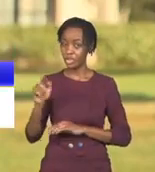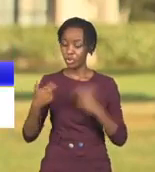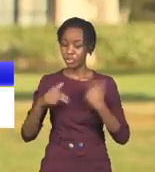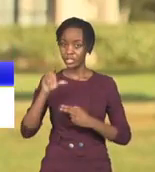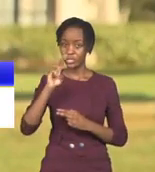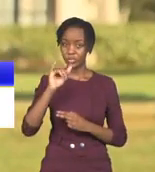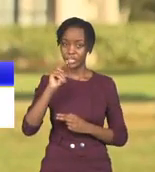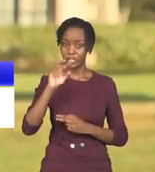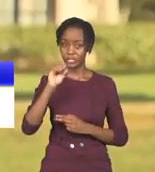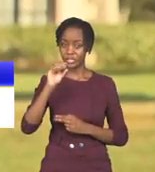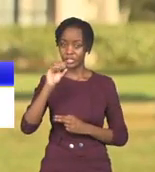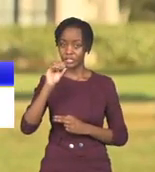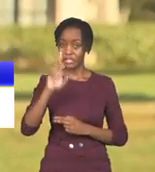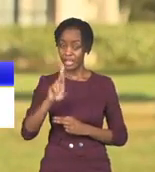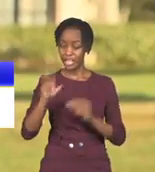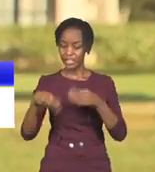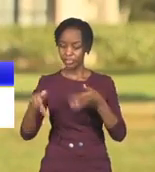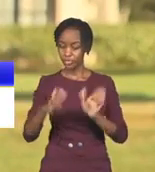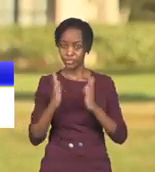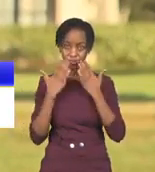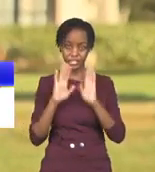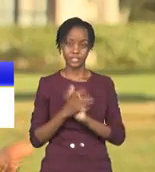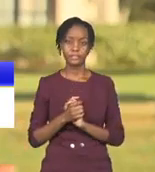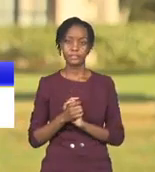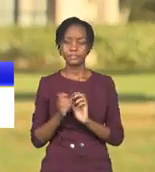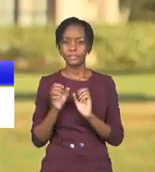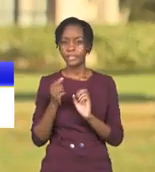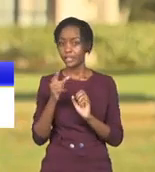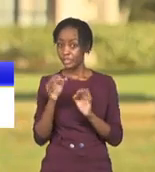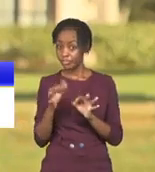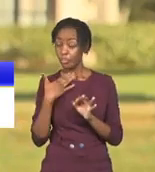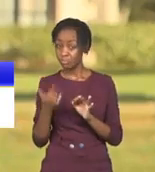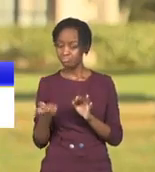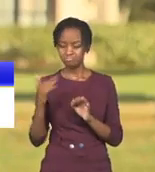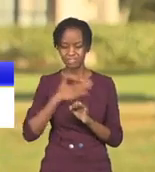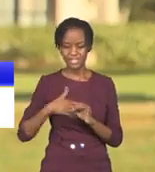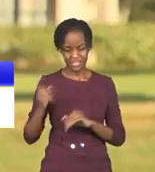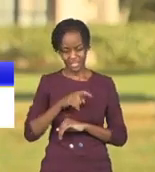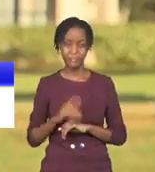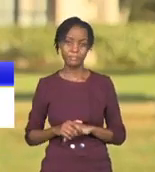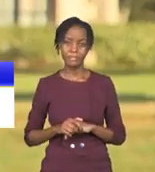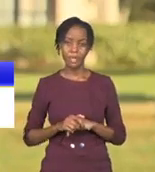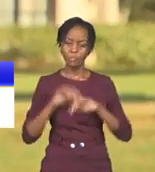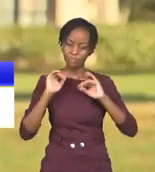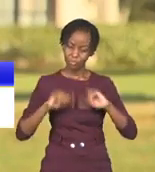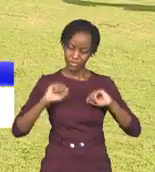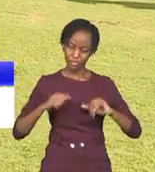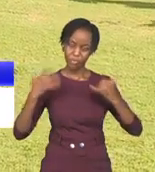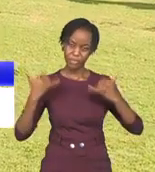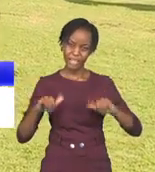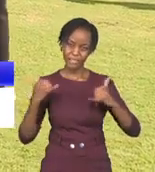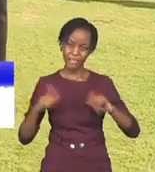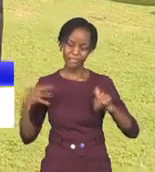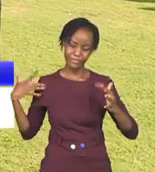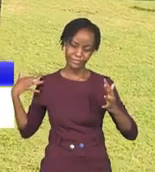really thank them. And so you should just come out. And this is a sport that you'll play from now up till you are